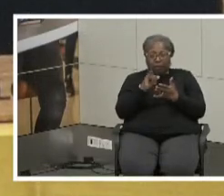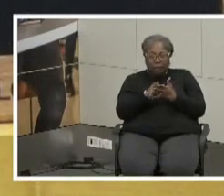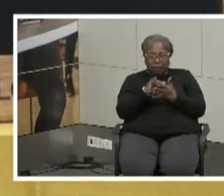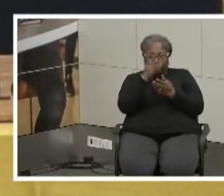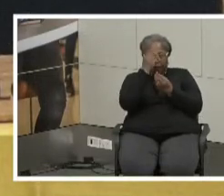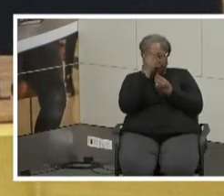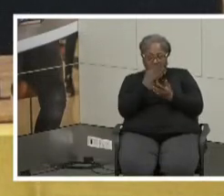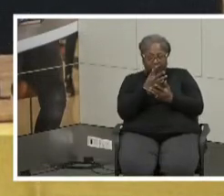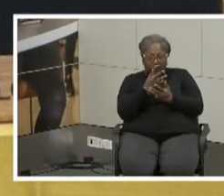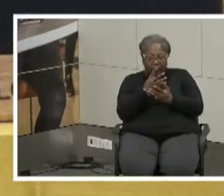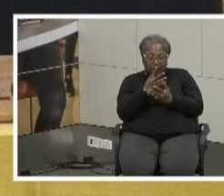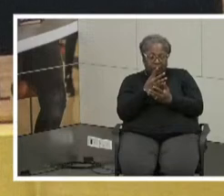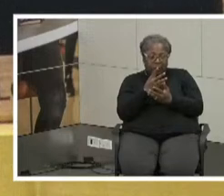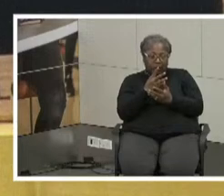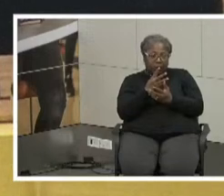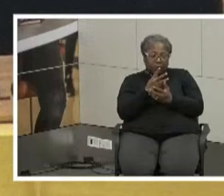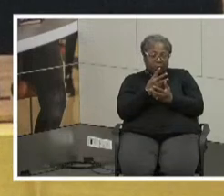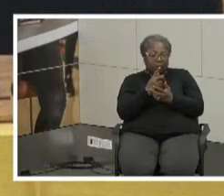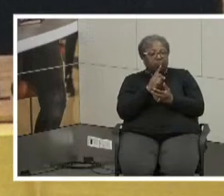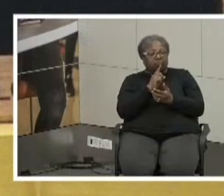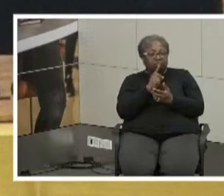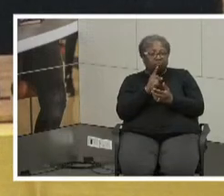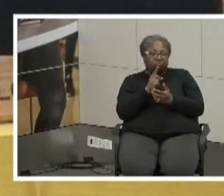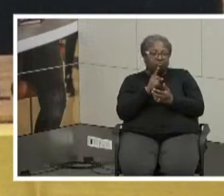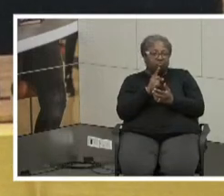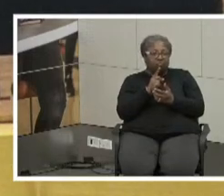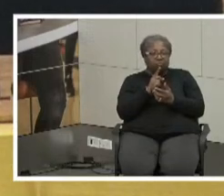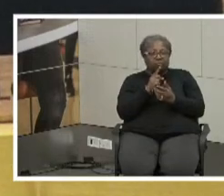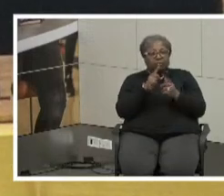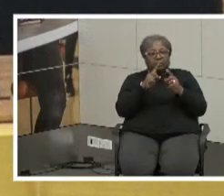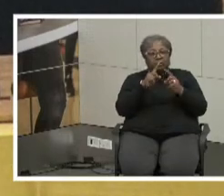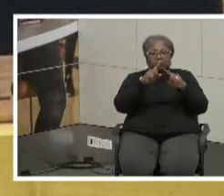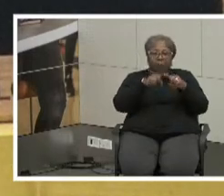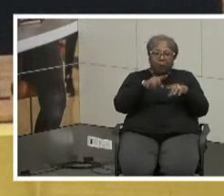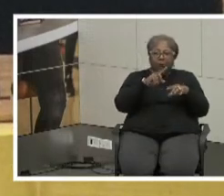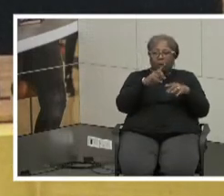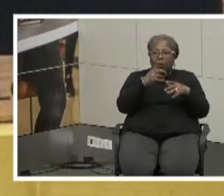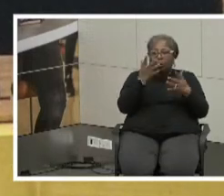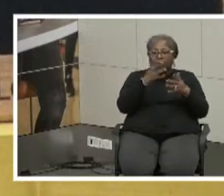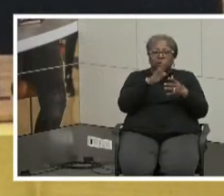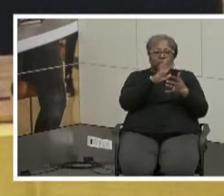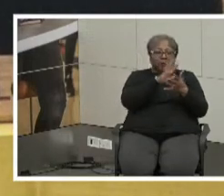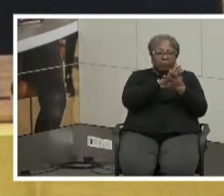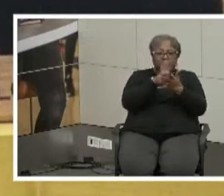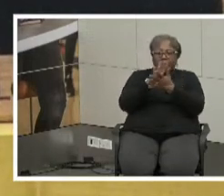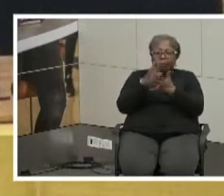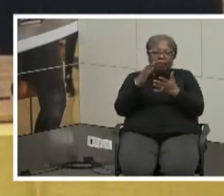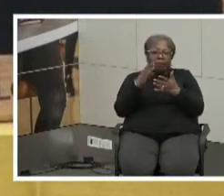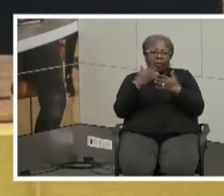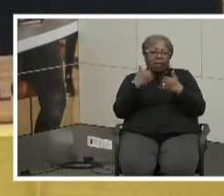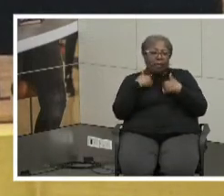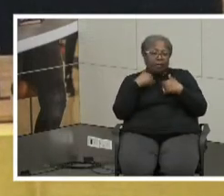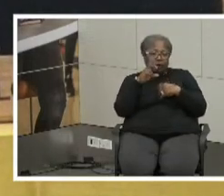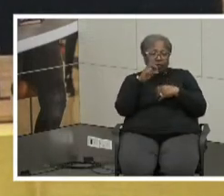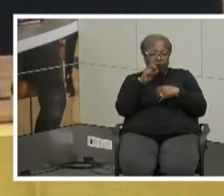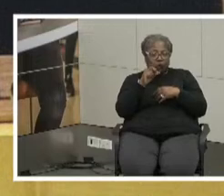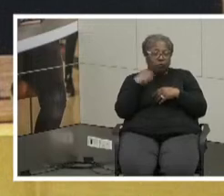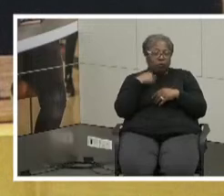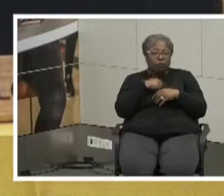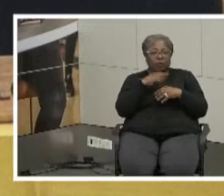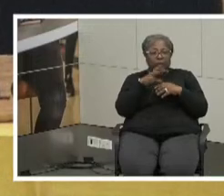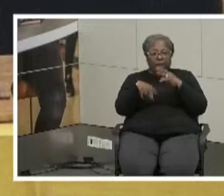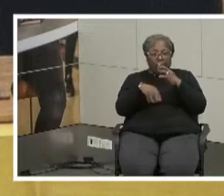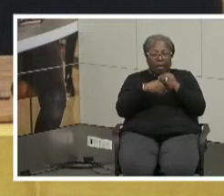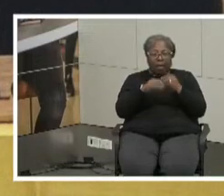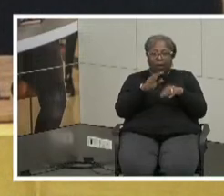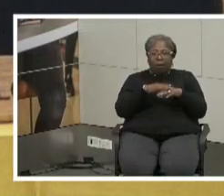information um is varied from campus to campus um are we doing anything about building it on our website or